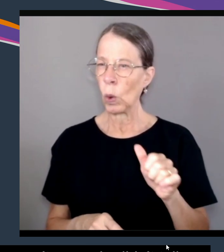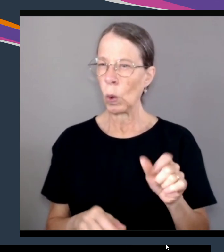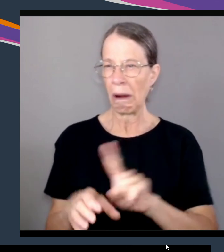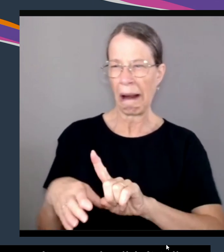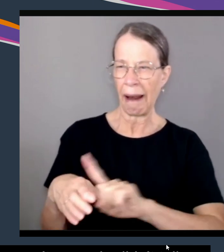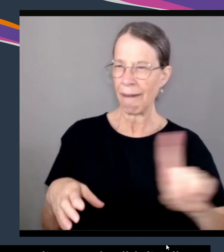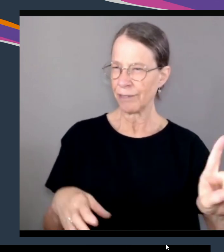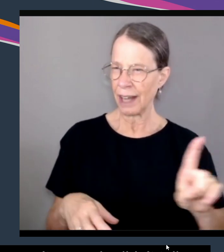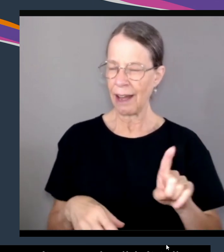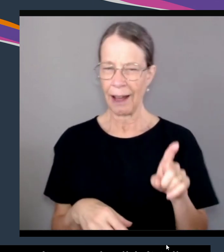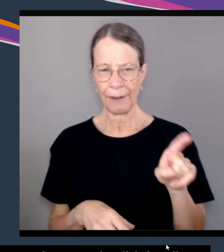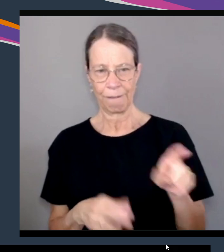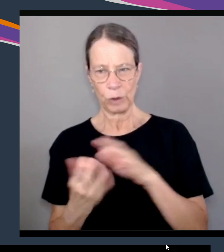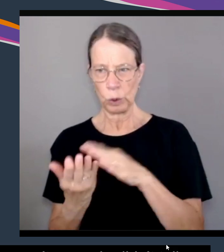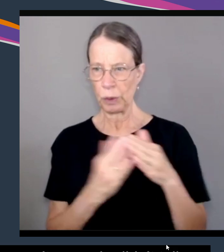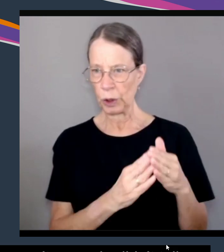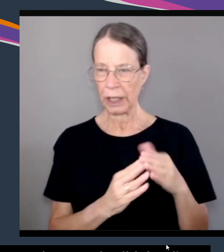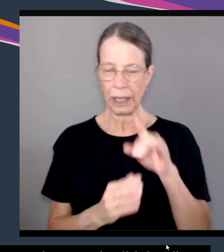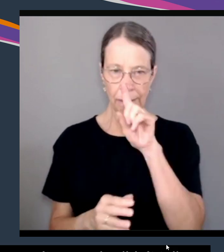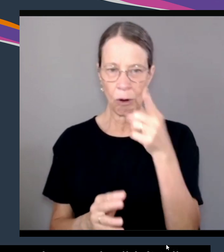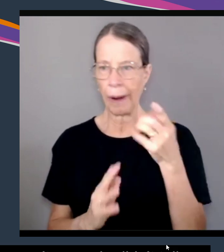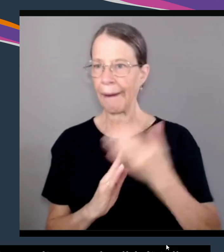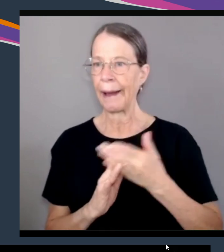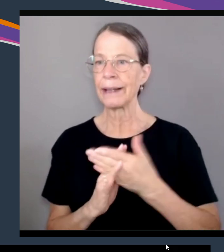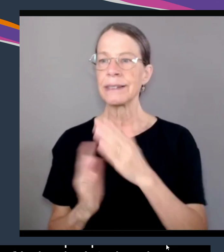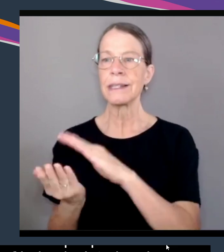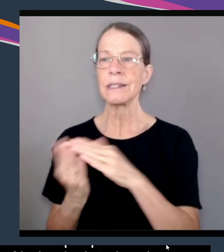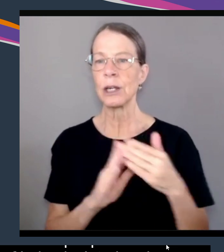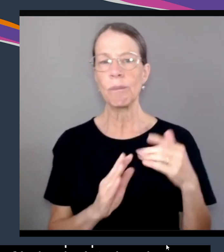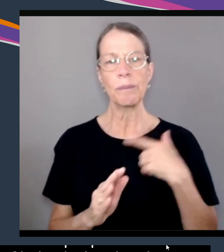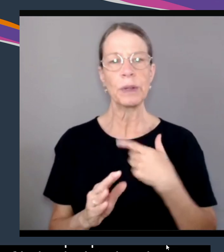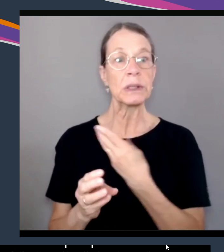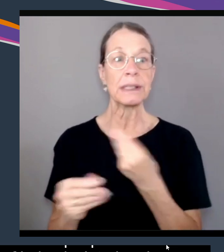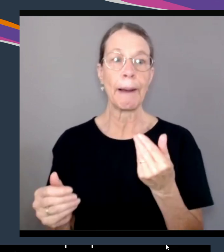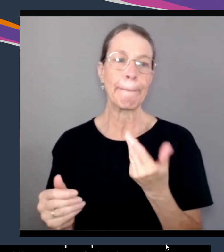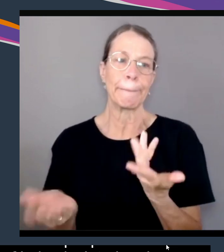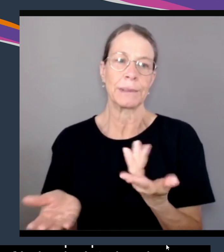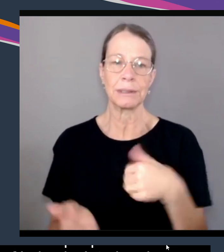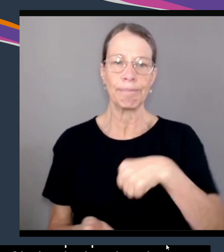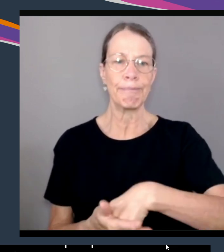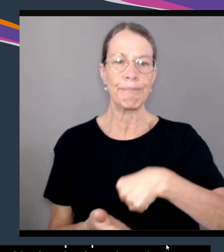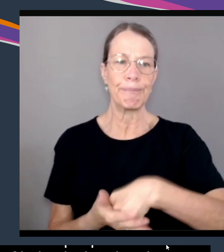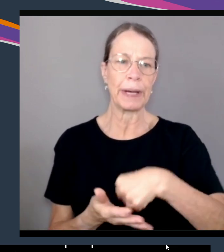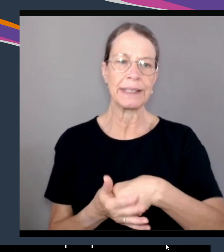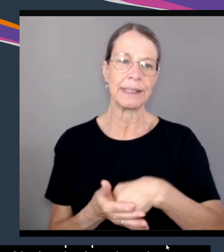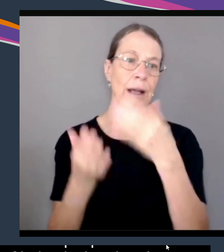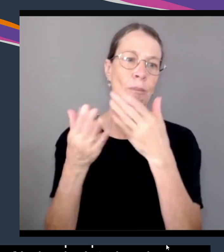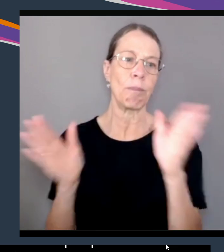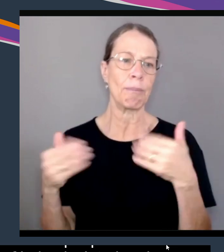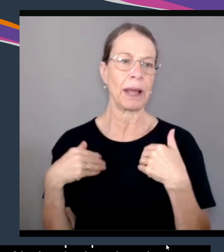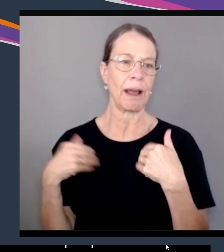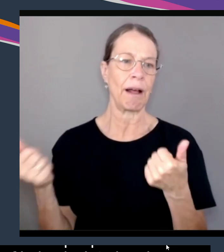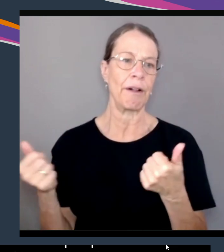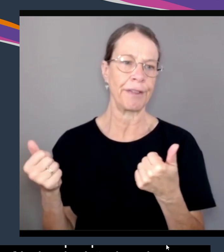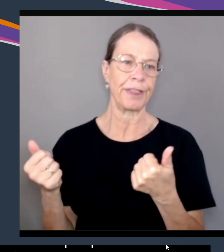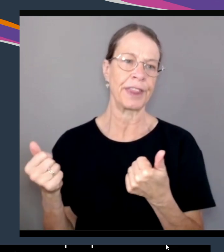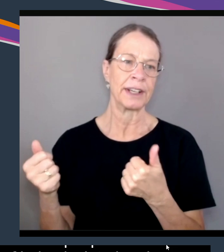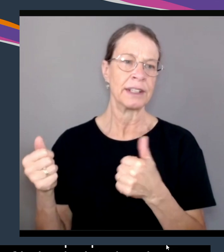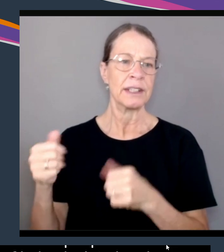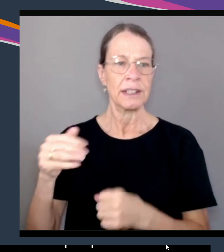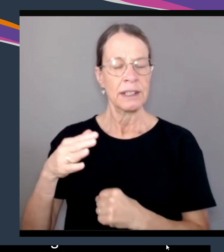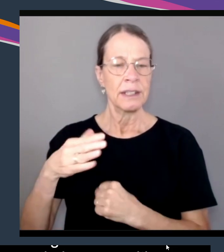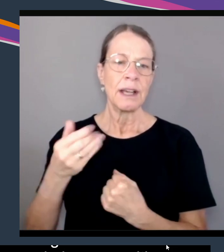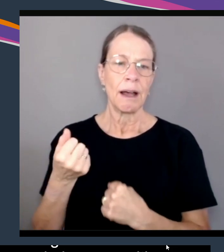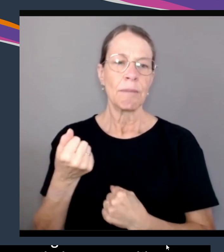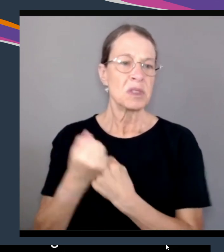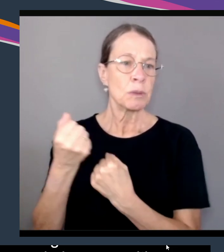access their communities because some of the basic public health infrastructure that we take for granted in places like where we are today